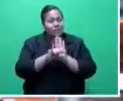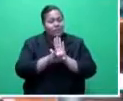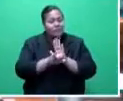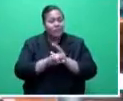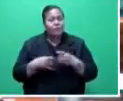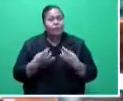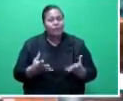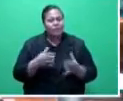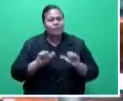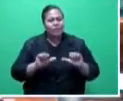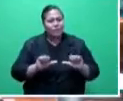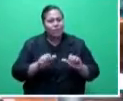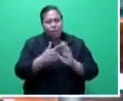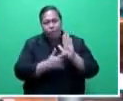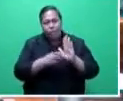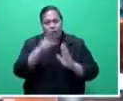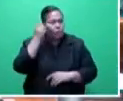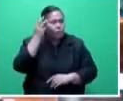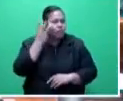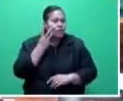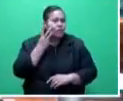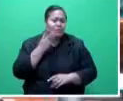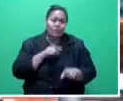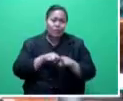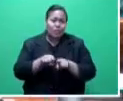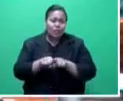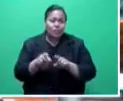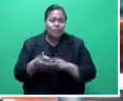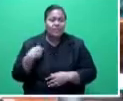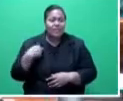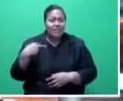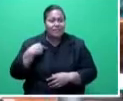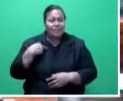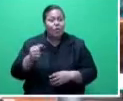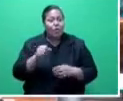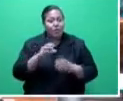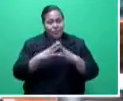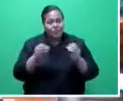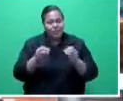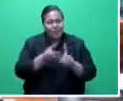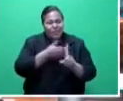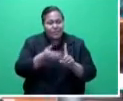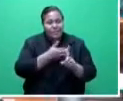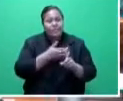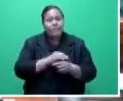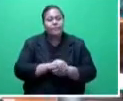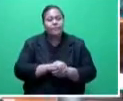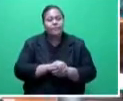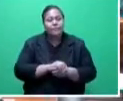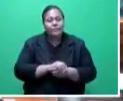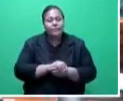women. And as we know that most victims of sexual harassment, Mr. Speaker, sir, and the